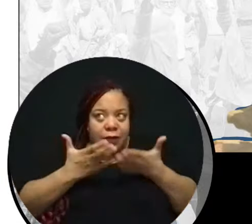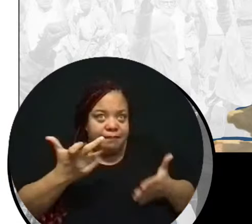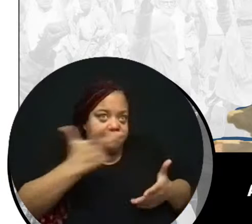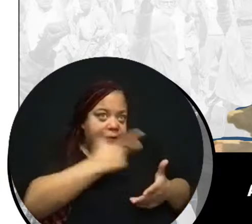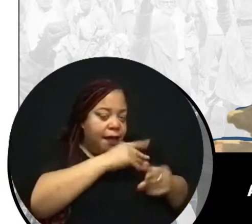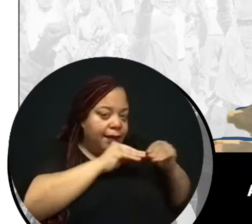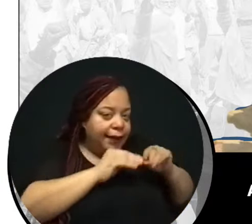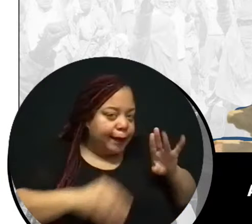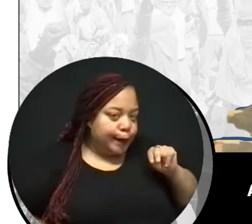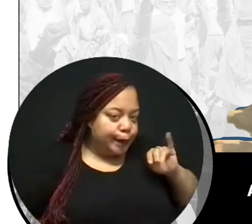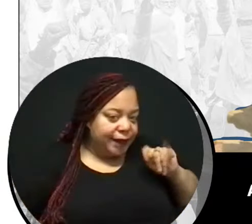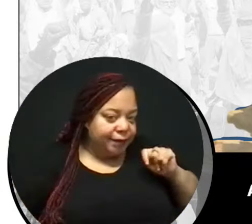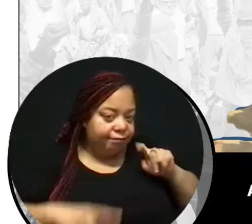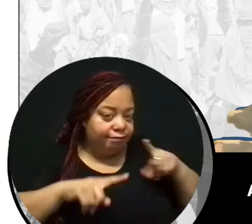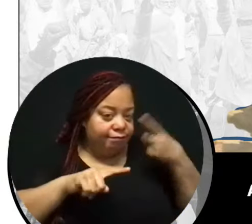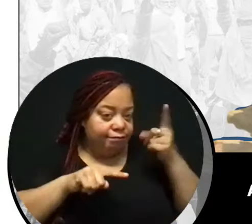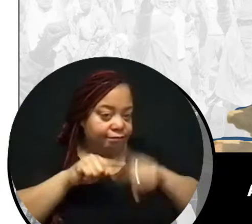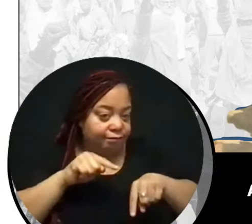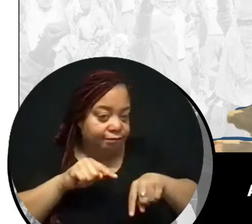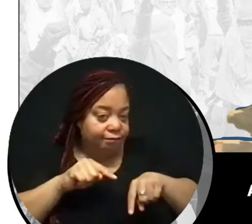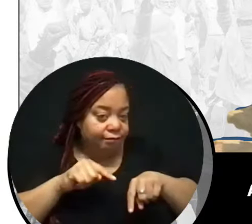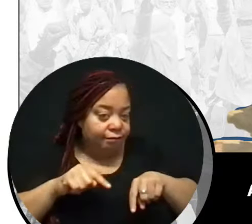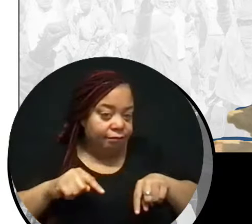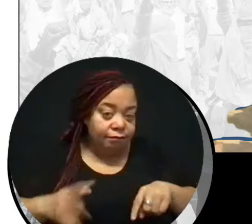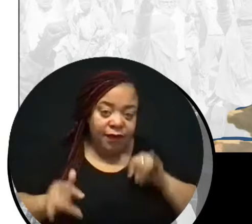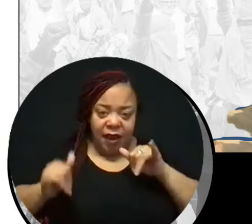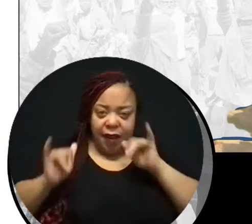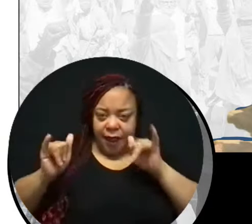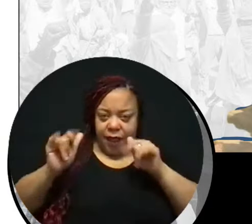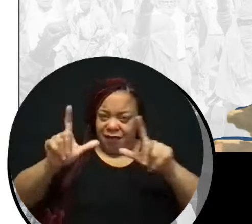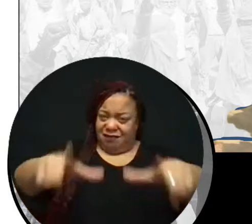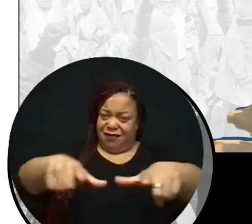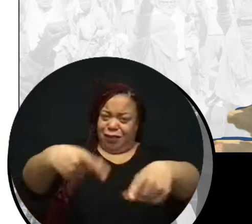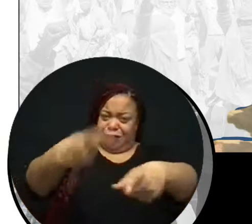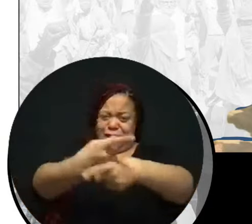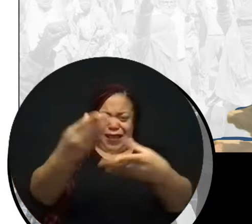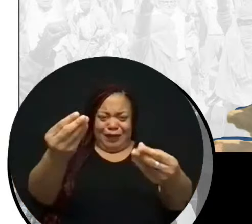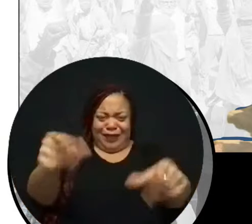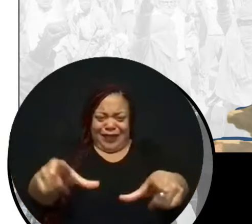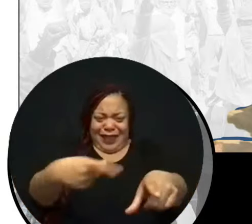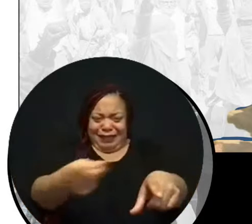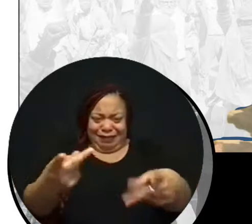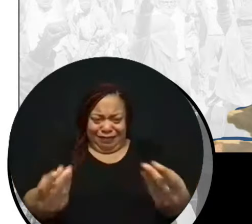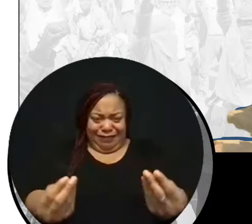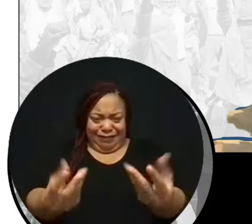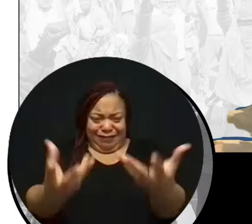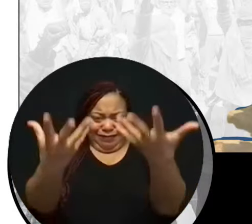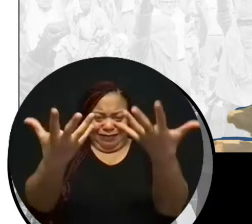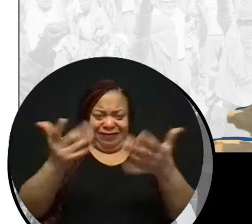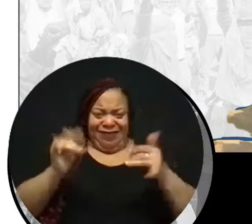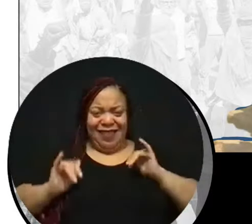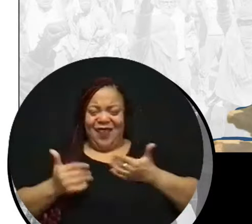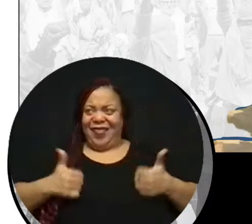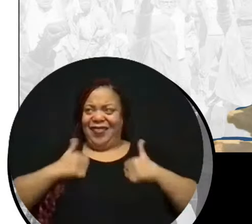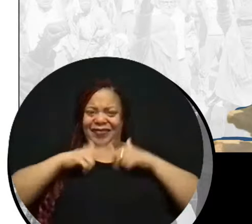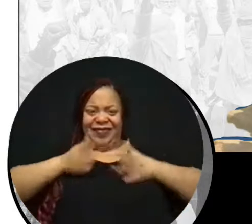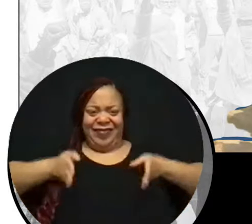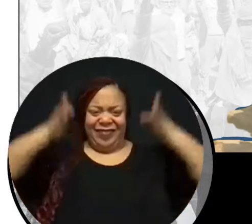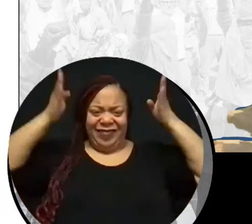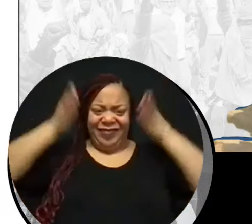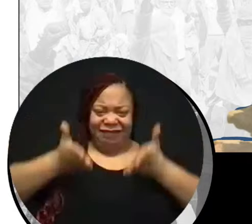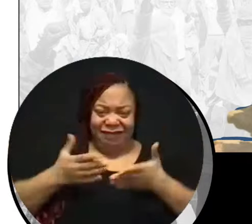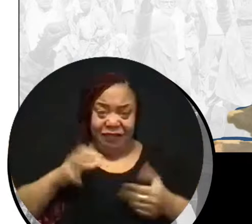that and produce was found, they would fire them and give them a major infraction. You have 60 seconds